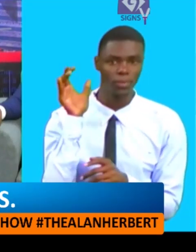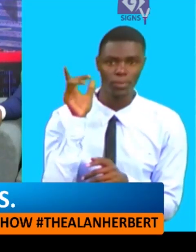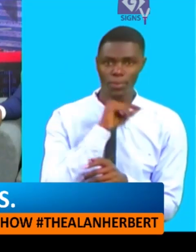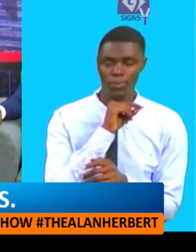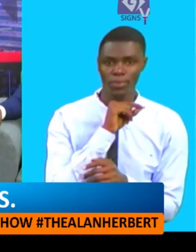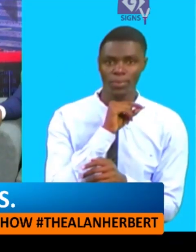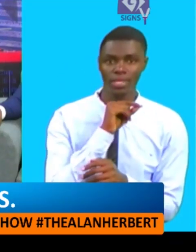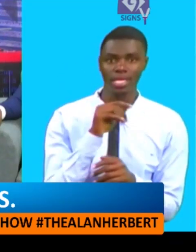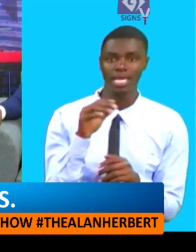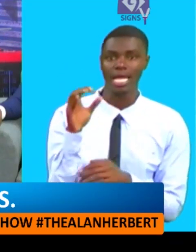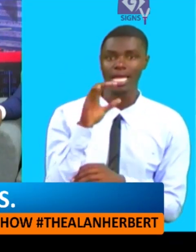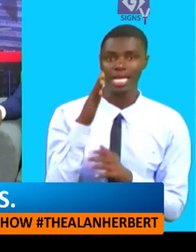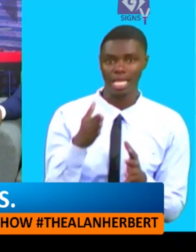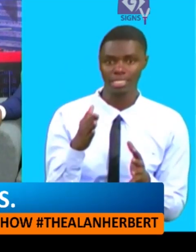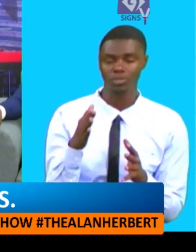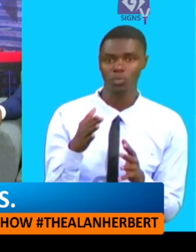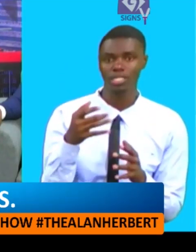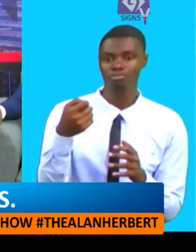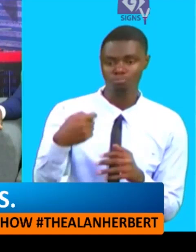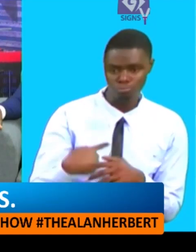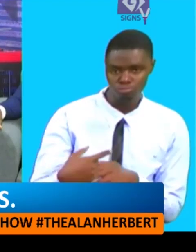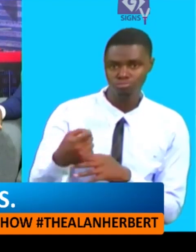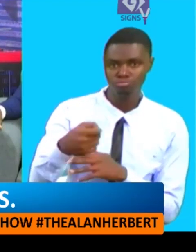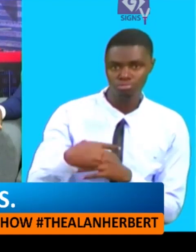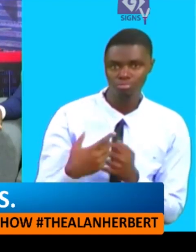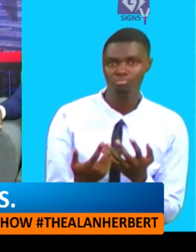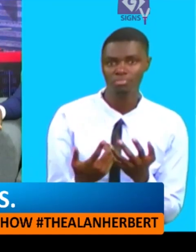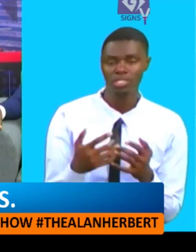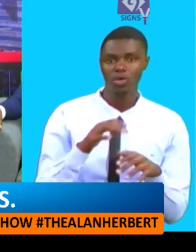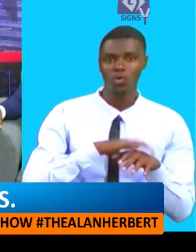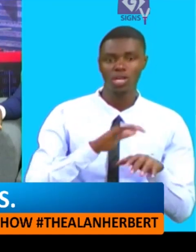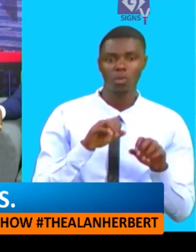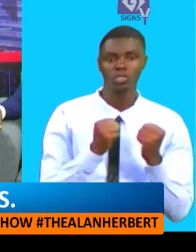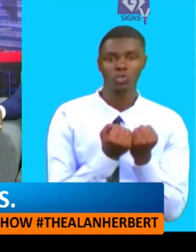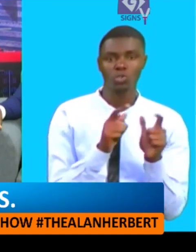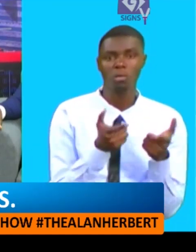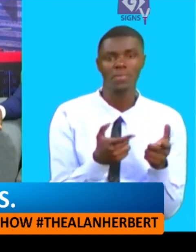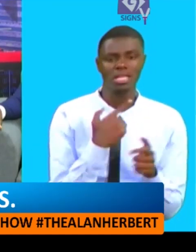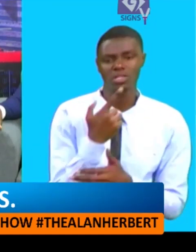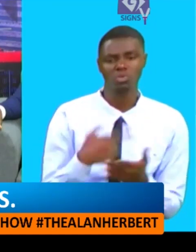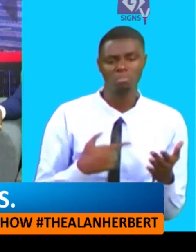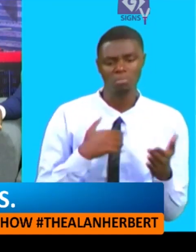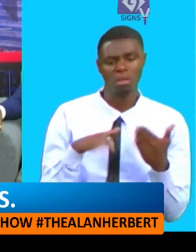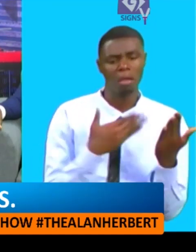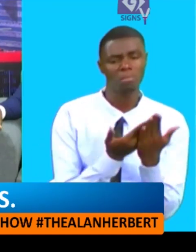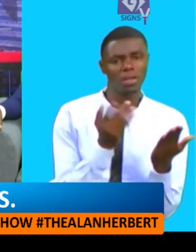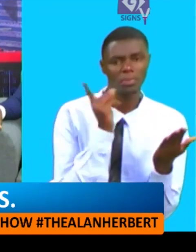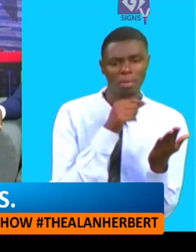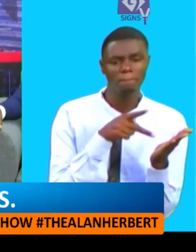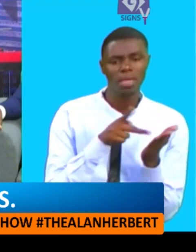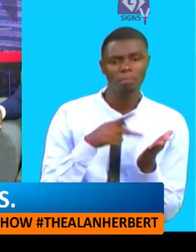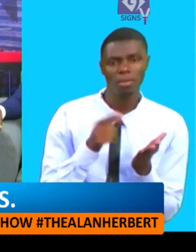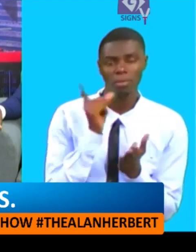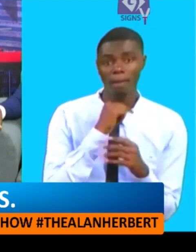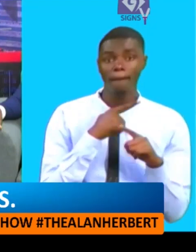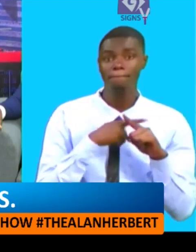we've come across clients who reach us on our platforms, and they're like, "Oh, I applied, I have been paying,